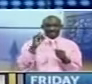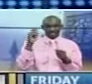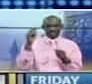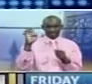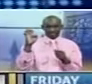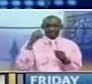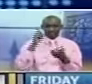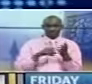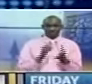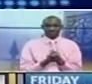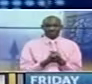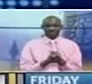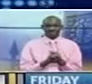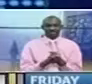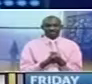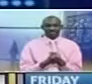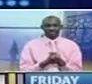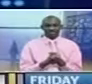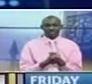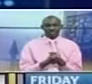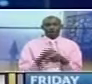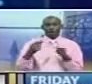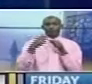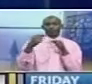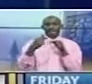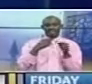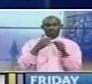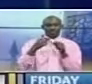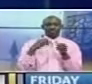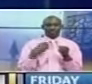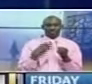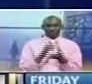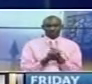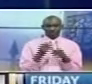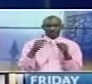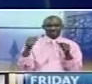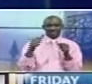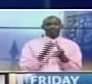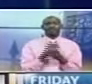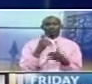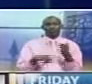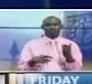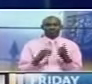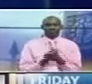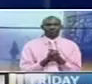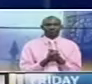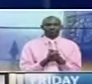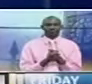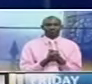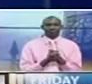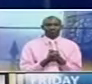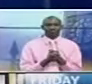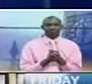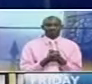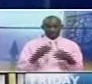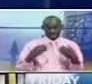But we don't say opposite. We say opposite Yes. or opposite. Yes. Not Opposite. sight. Okay. Yeah.